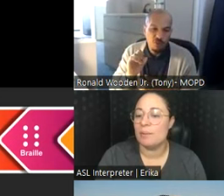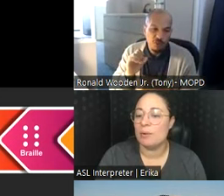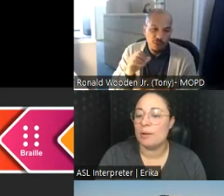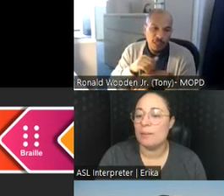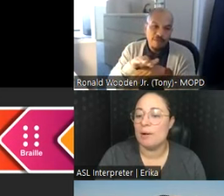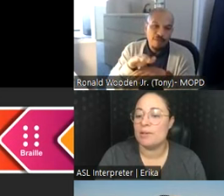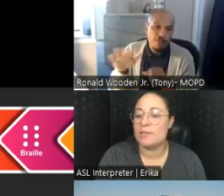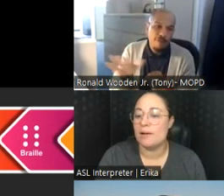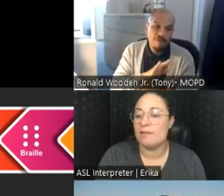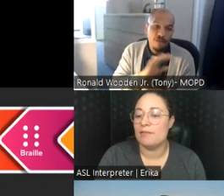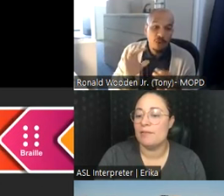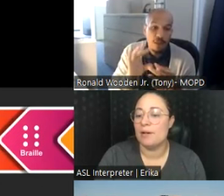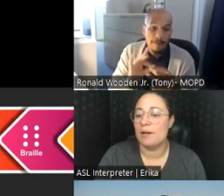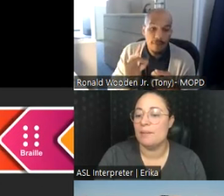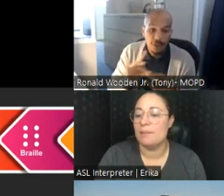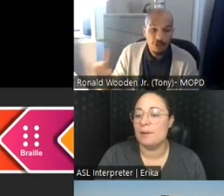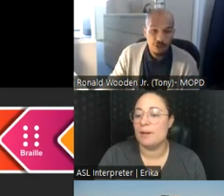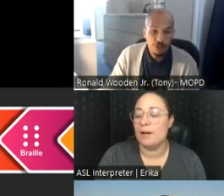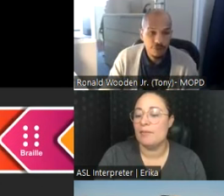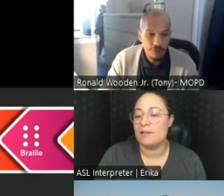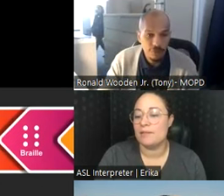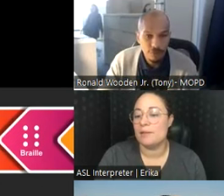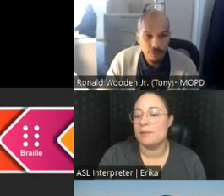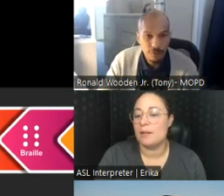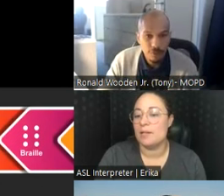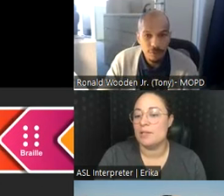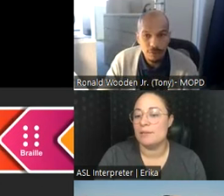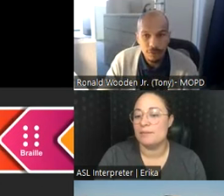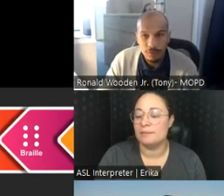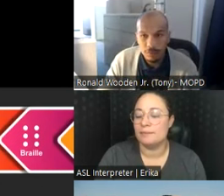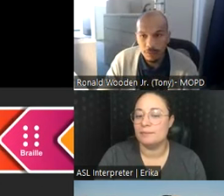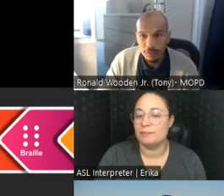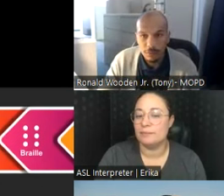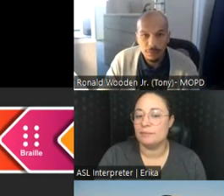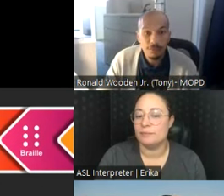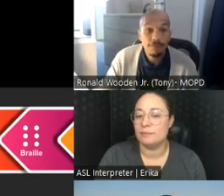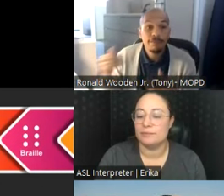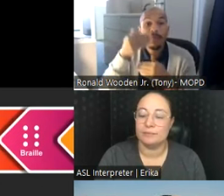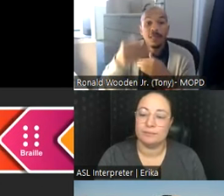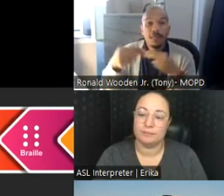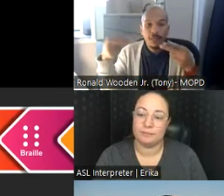very important parts of effective communication.